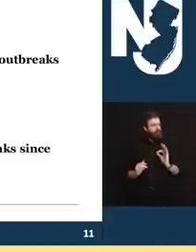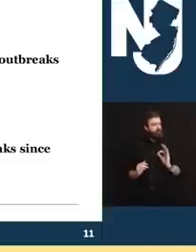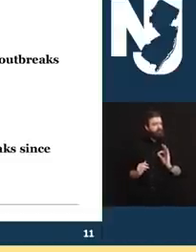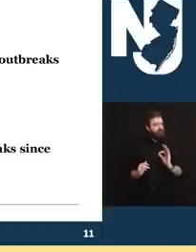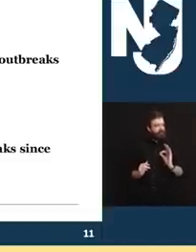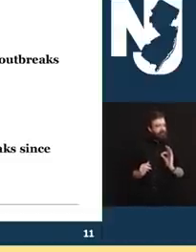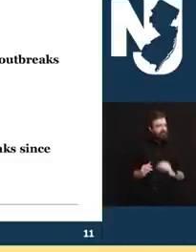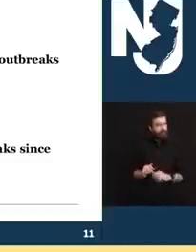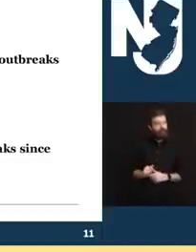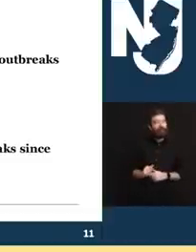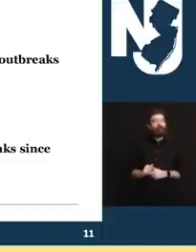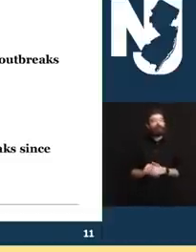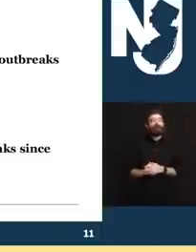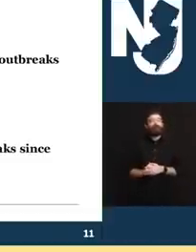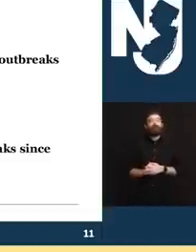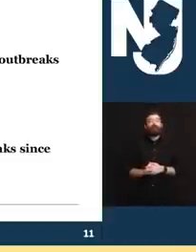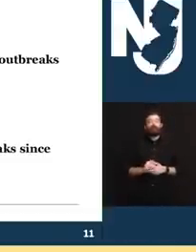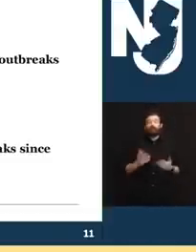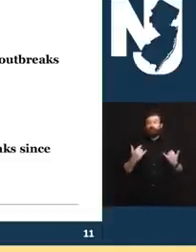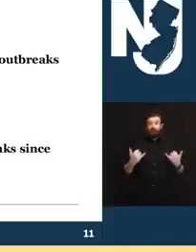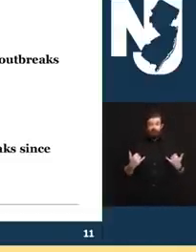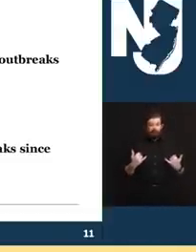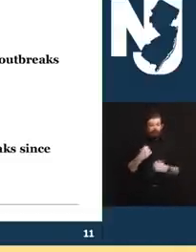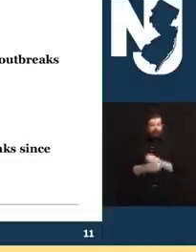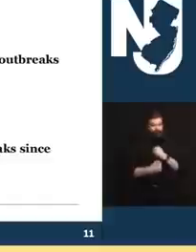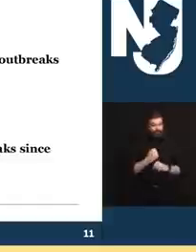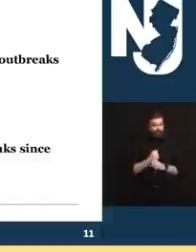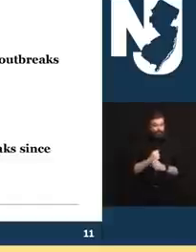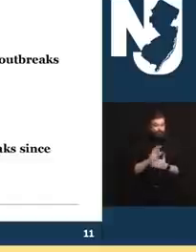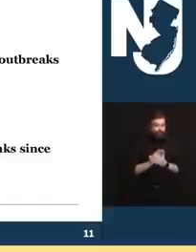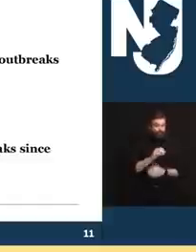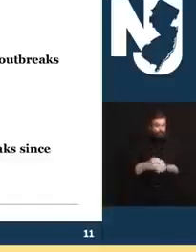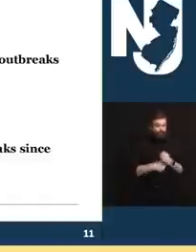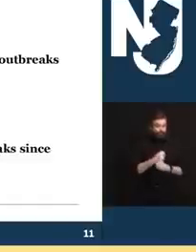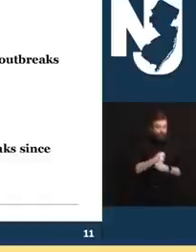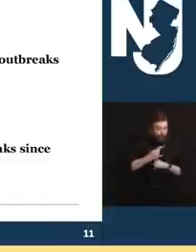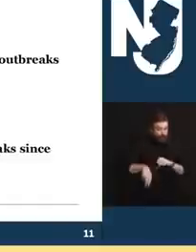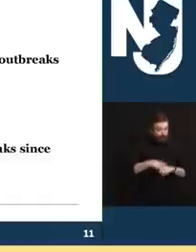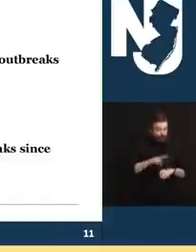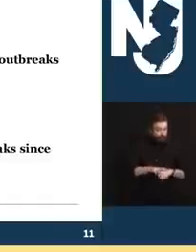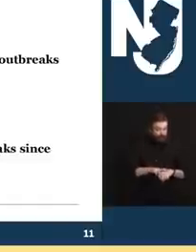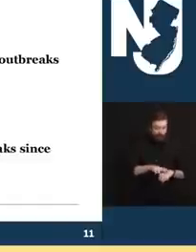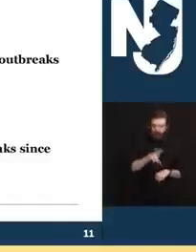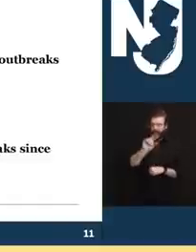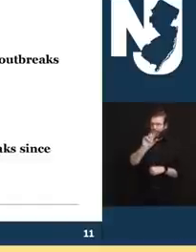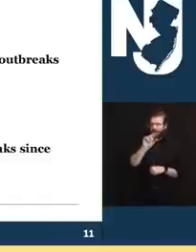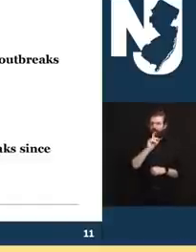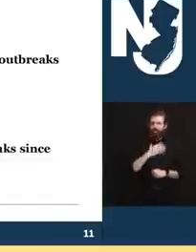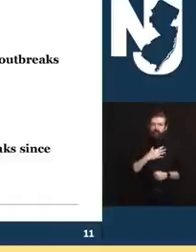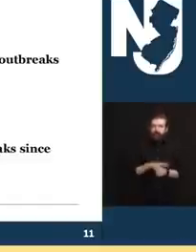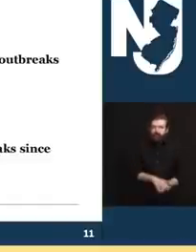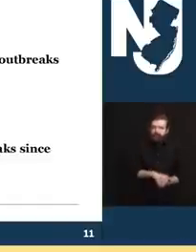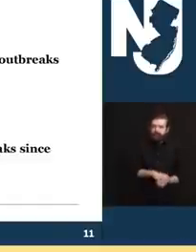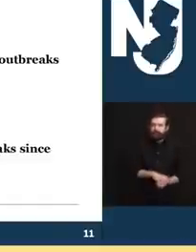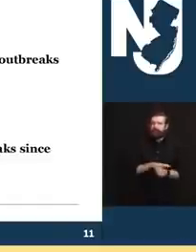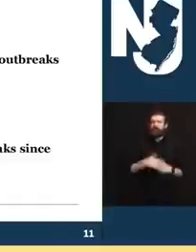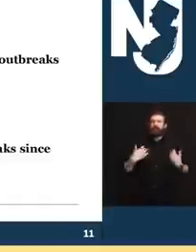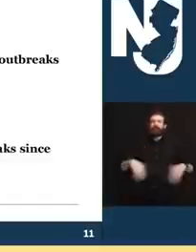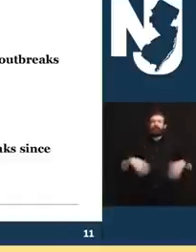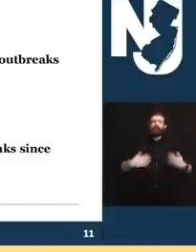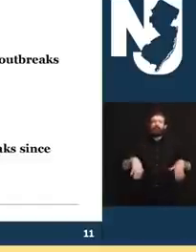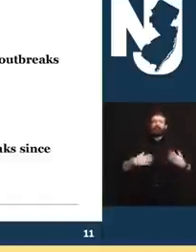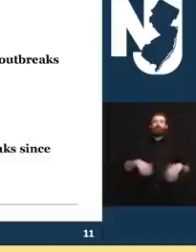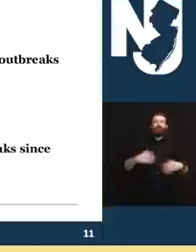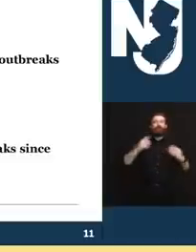a stress-free school year for educators, for parents, for kids, administrators, staff.